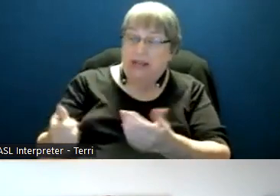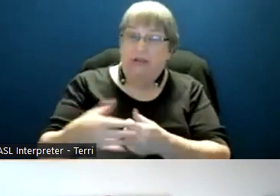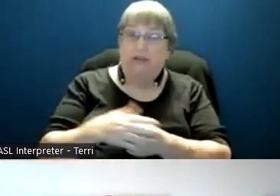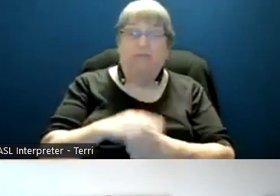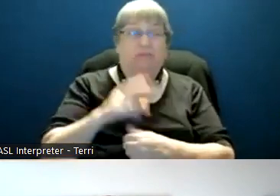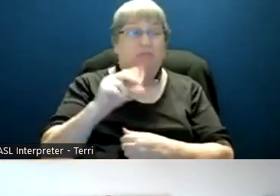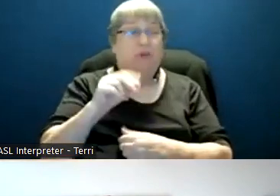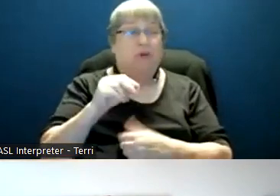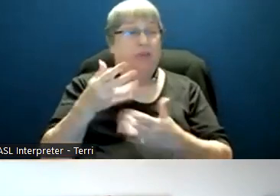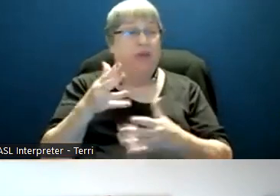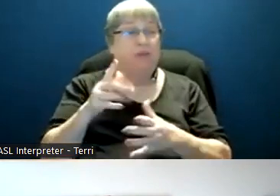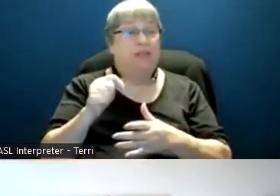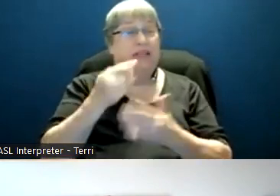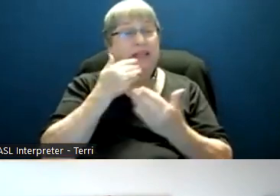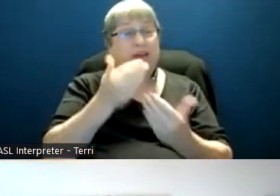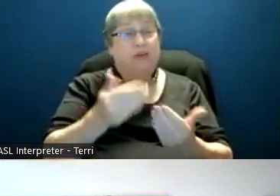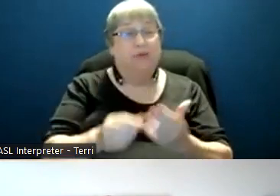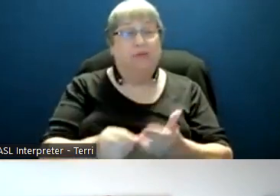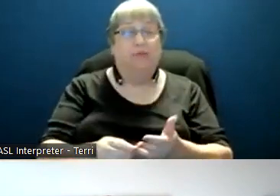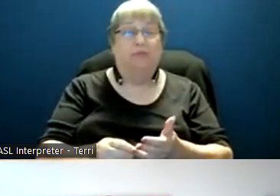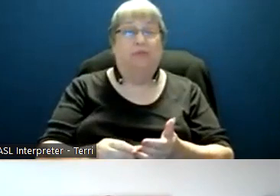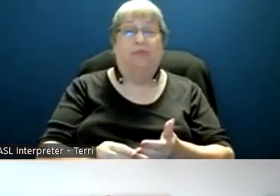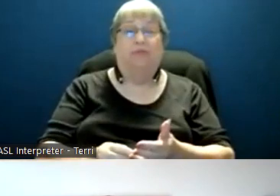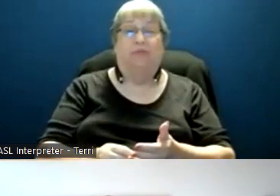No, I think you covered it well. Thank you.